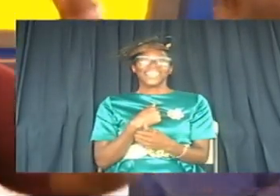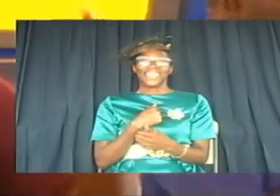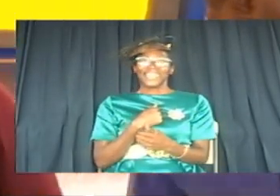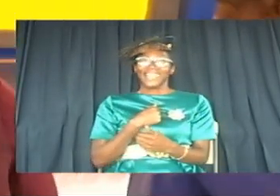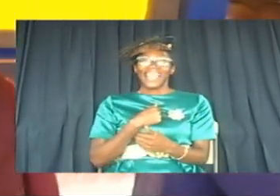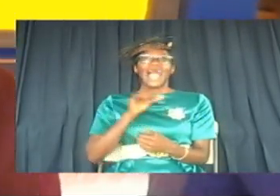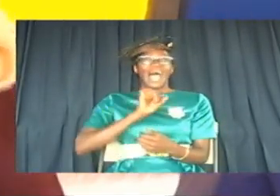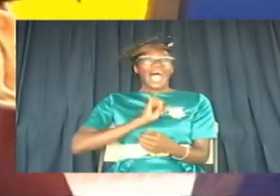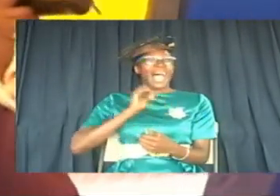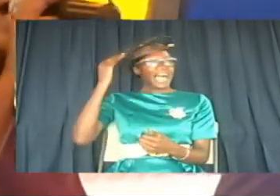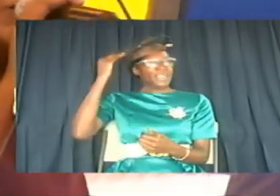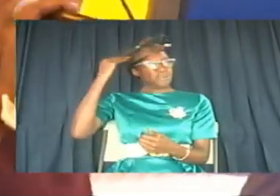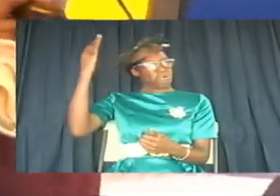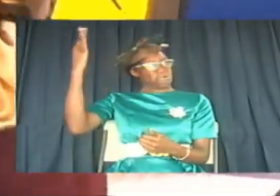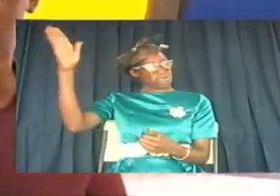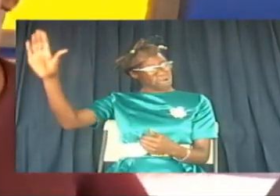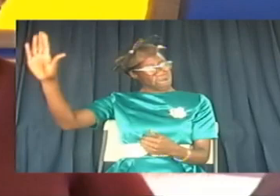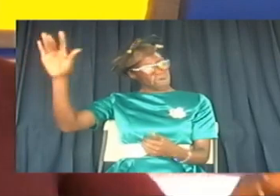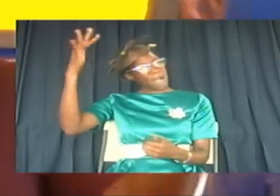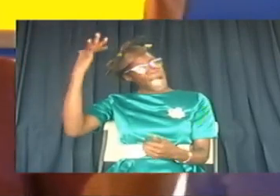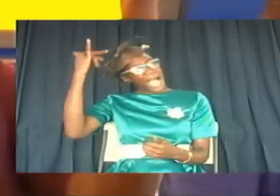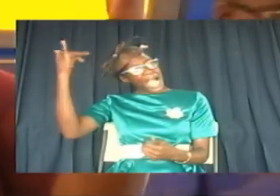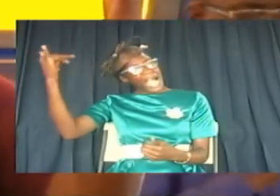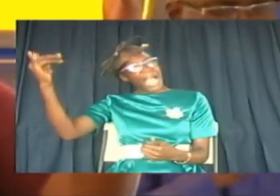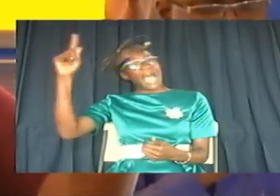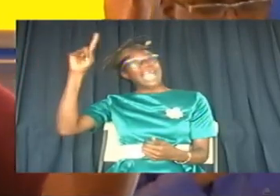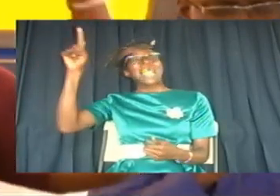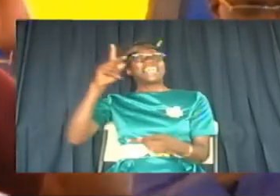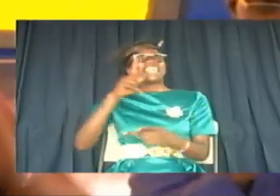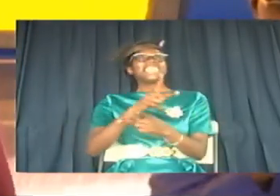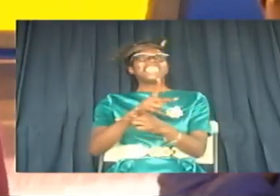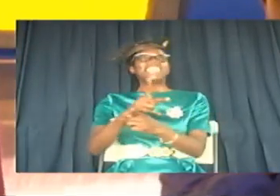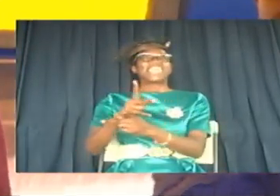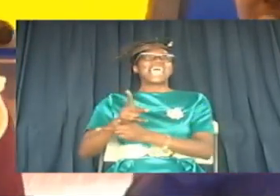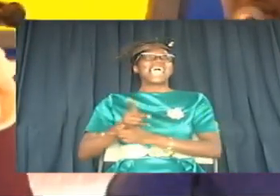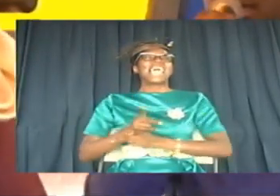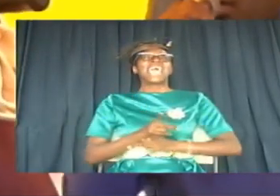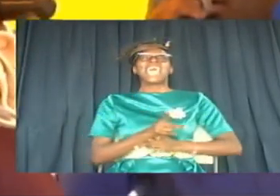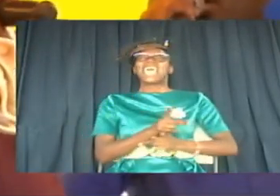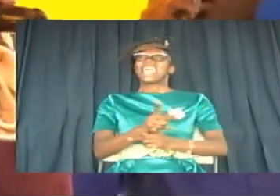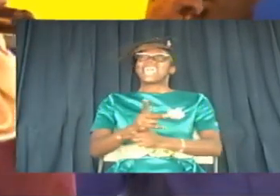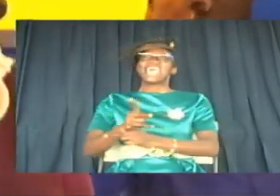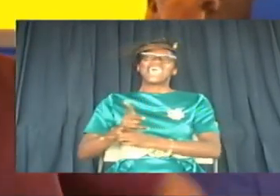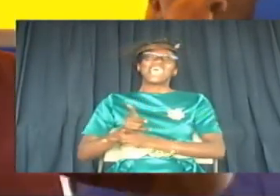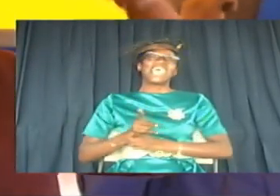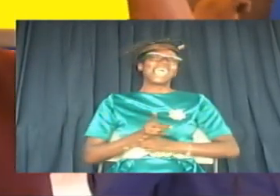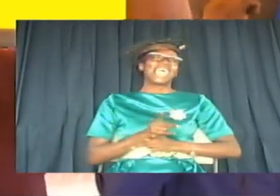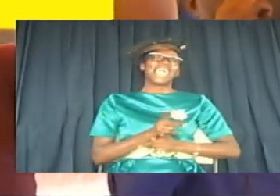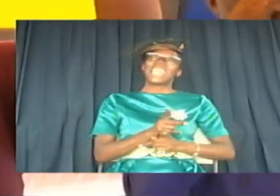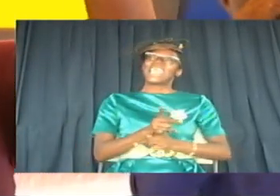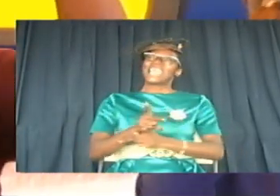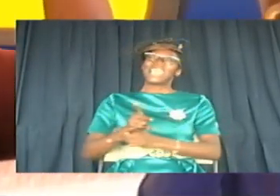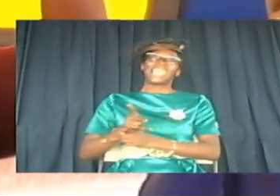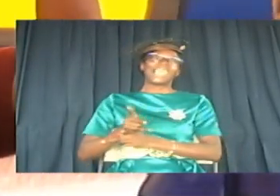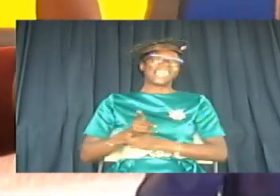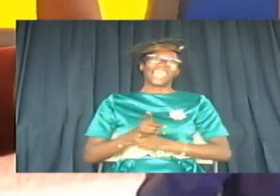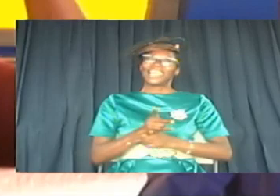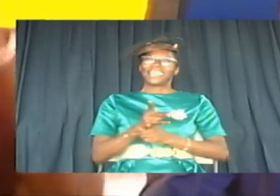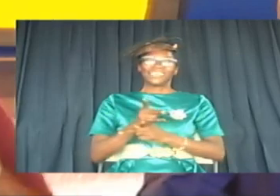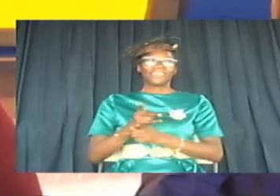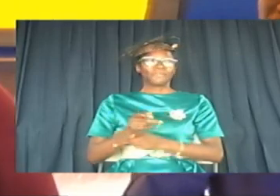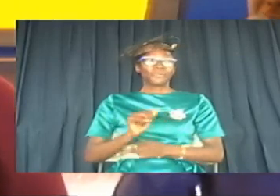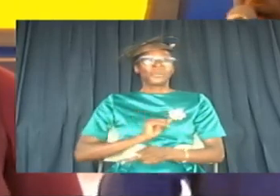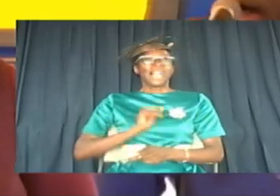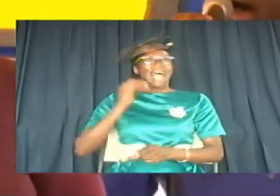for your grace. I don't know why he cares. You're such a